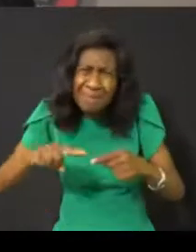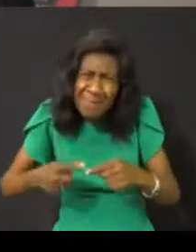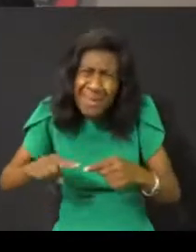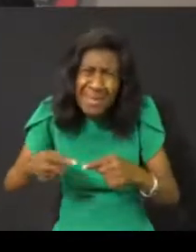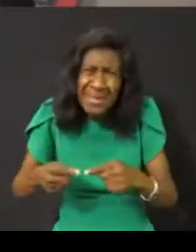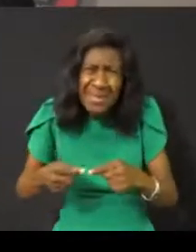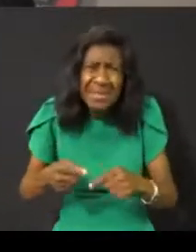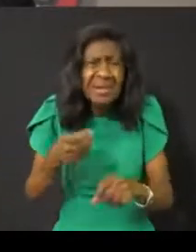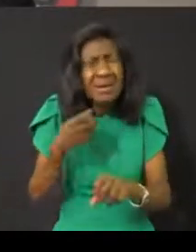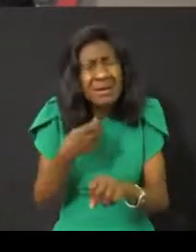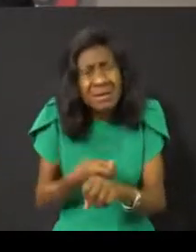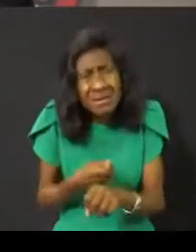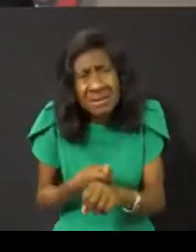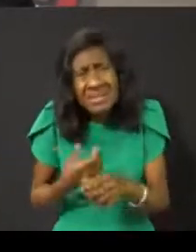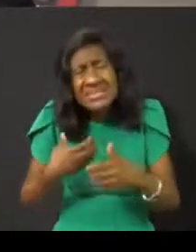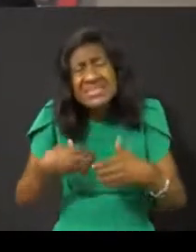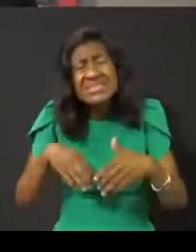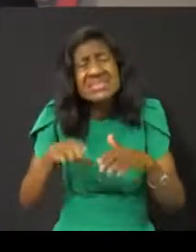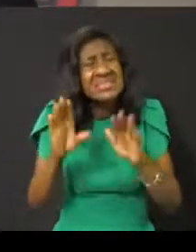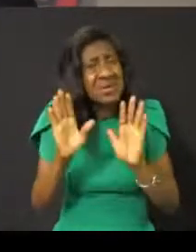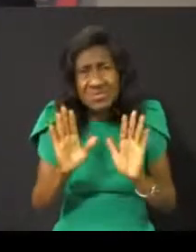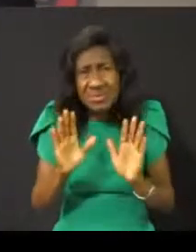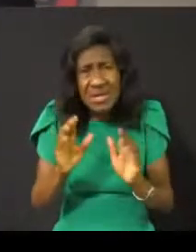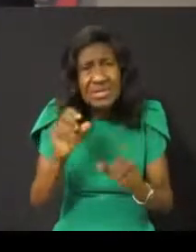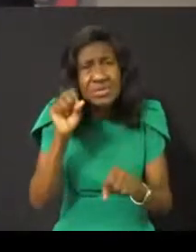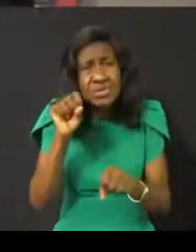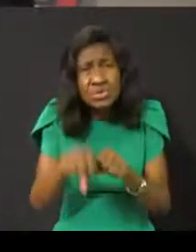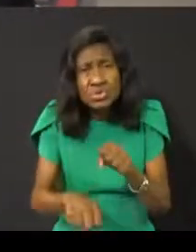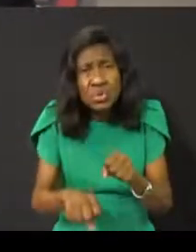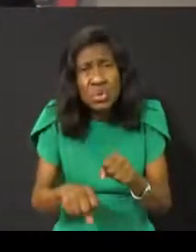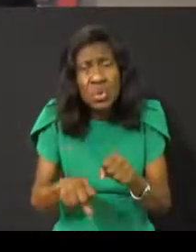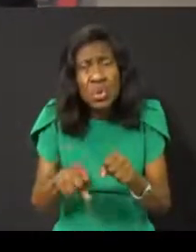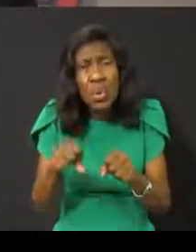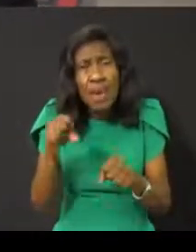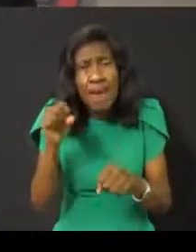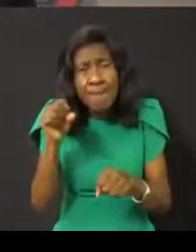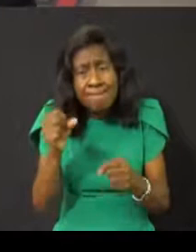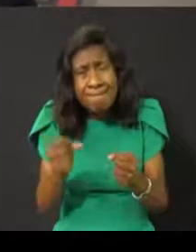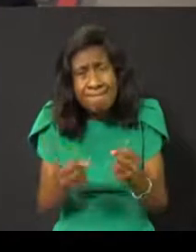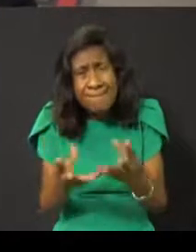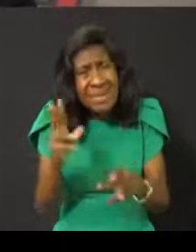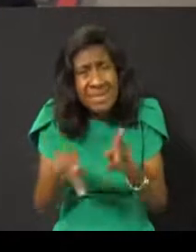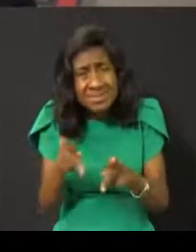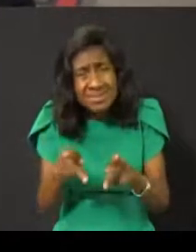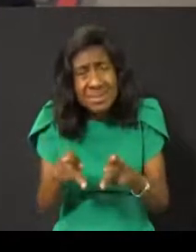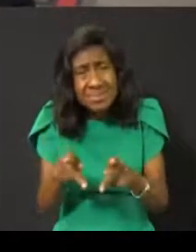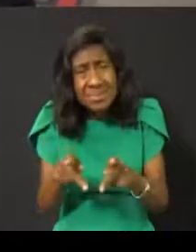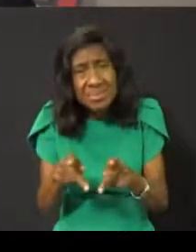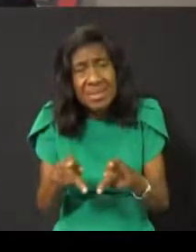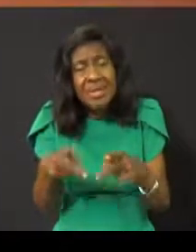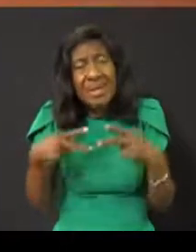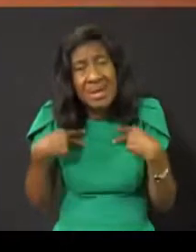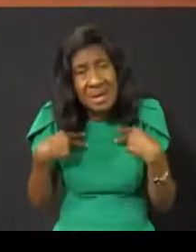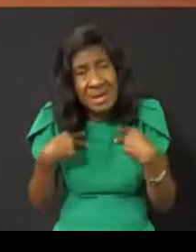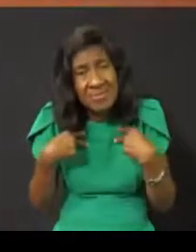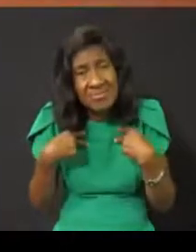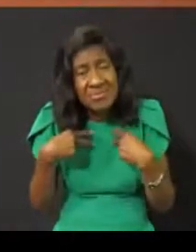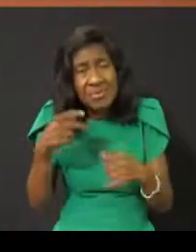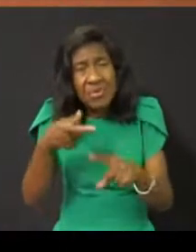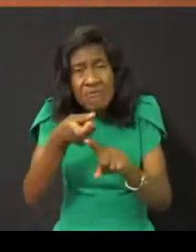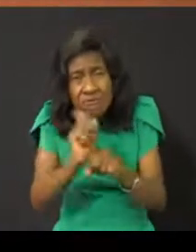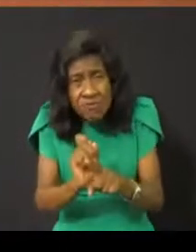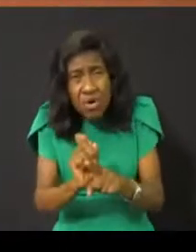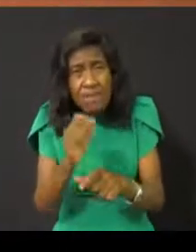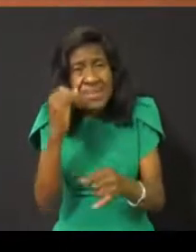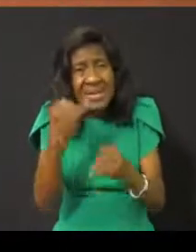and sacrifice so many businesses and individuals in our community have faced since last year. I